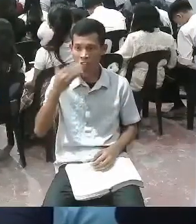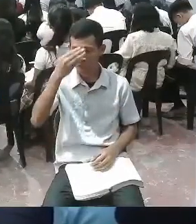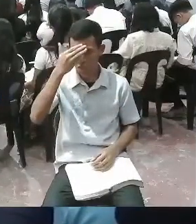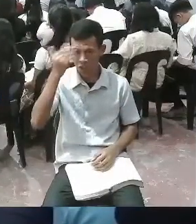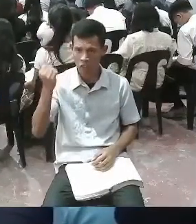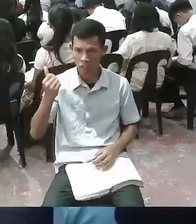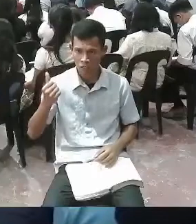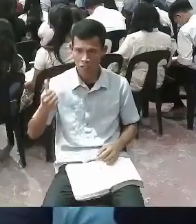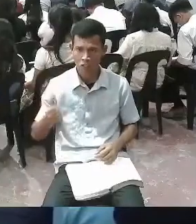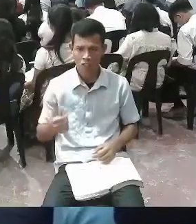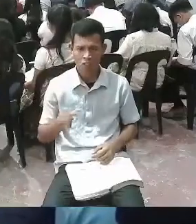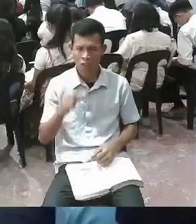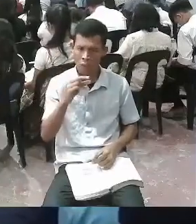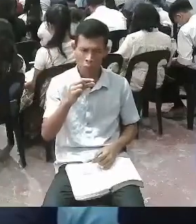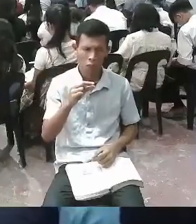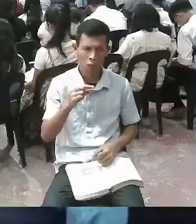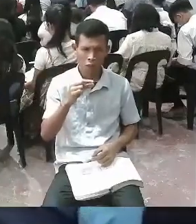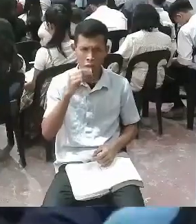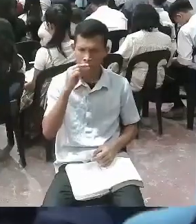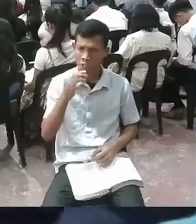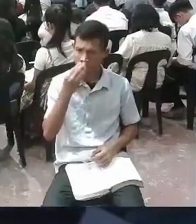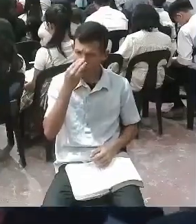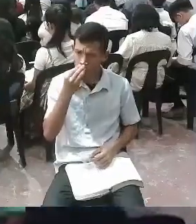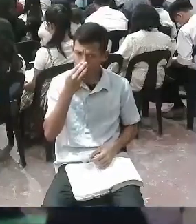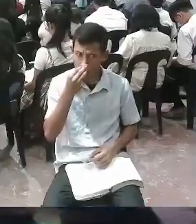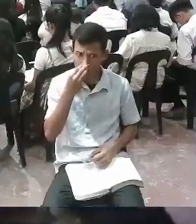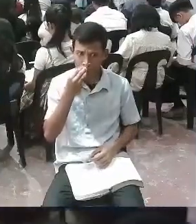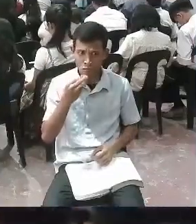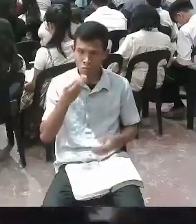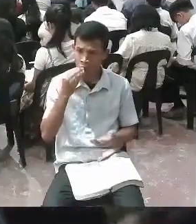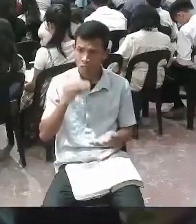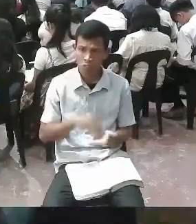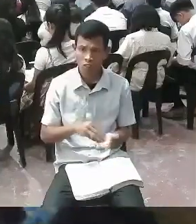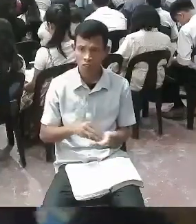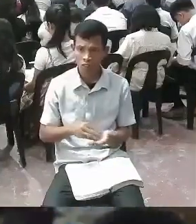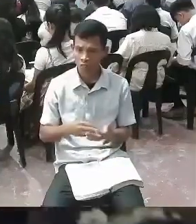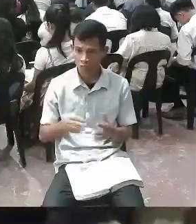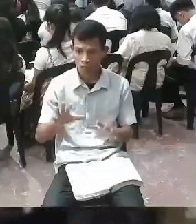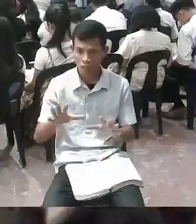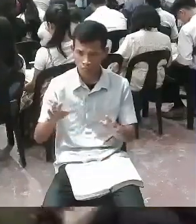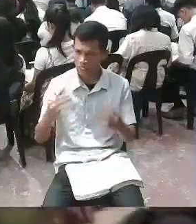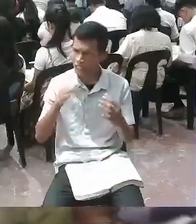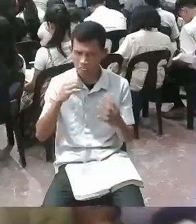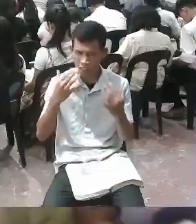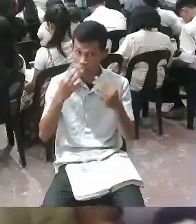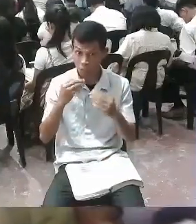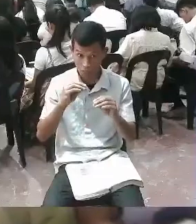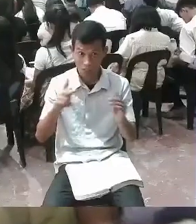this little message and what happens to our sin.